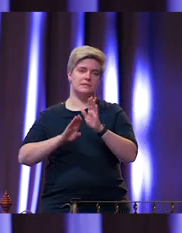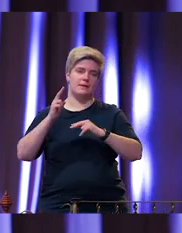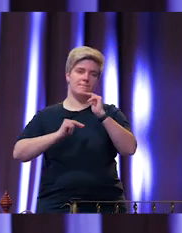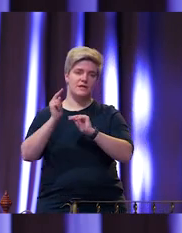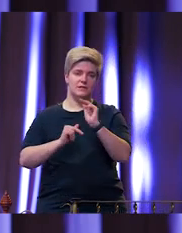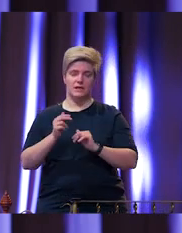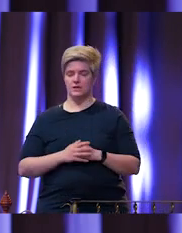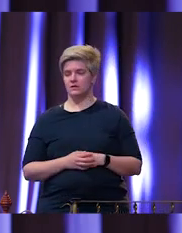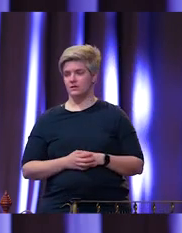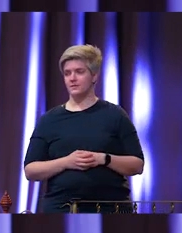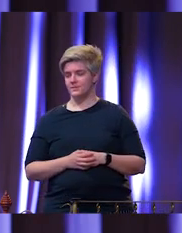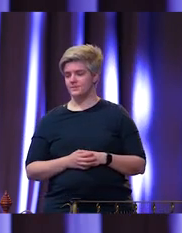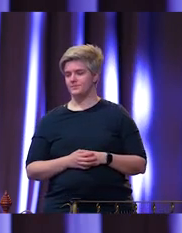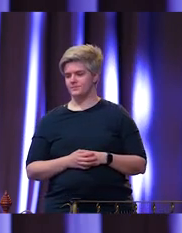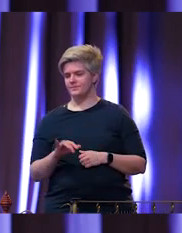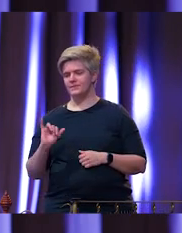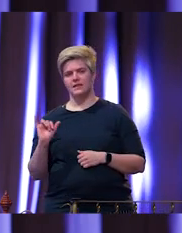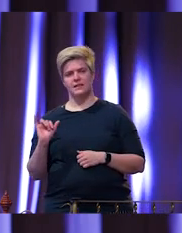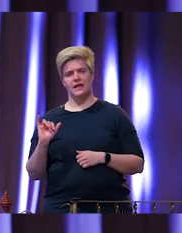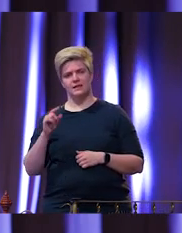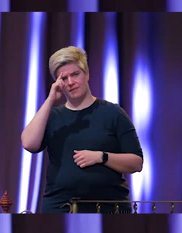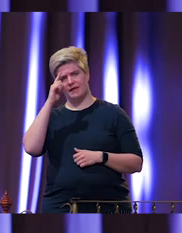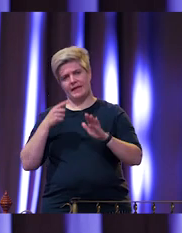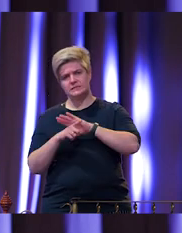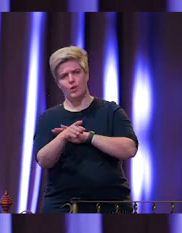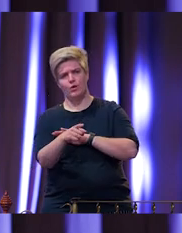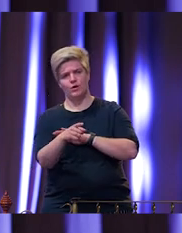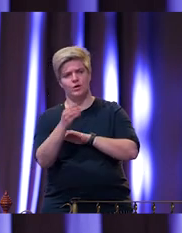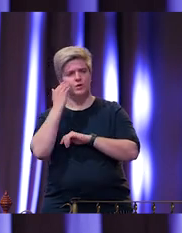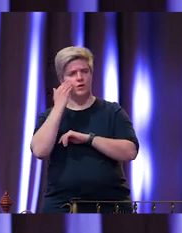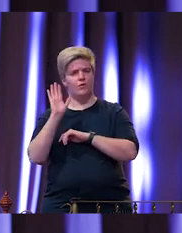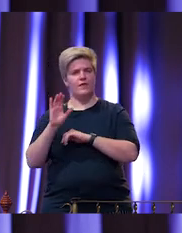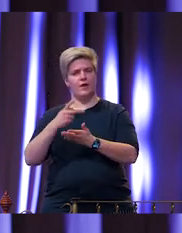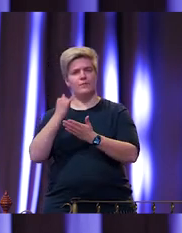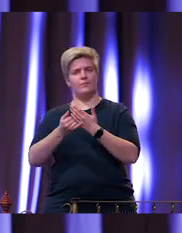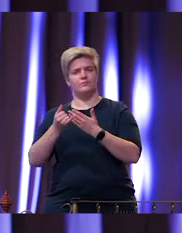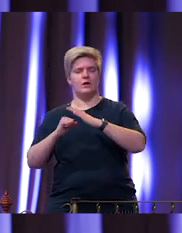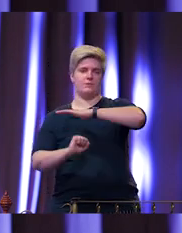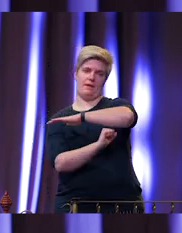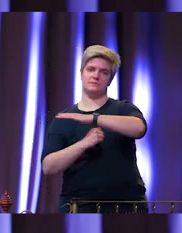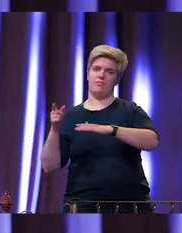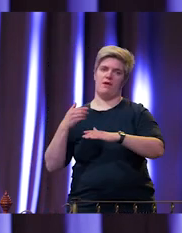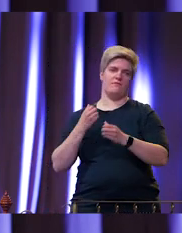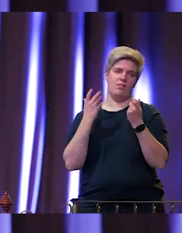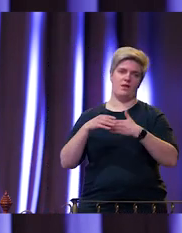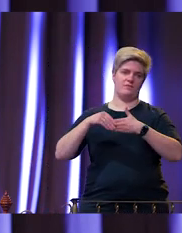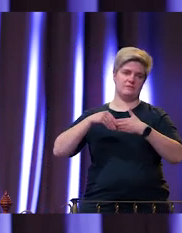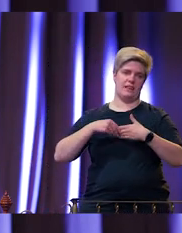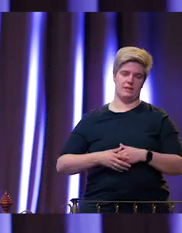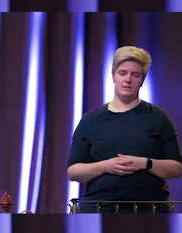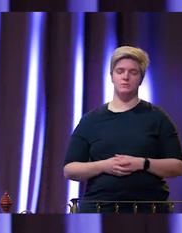the Think Explorer that, you know, they are project-based, but they have a lot of flexibility.